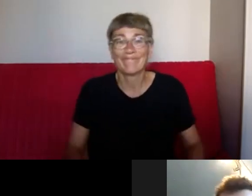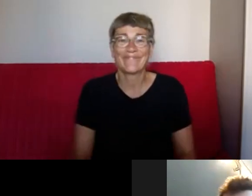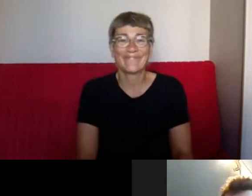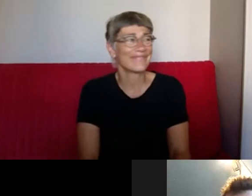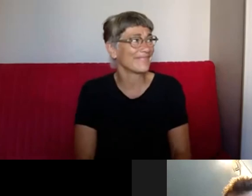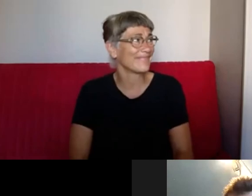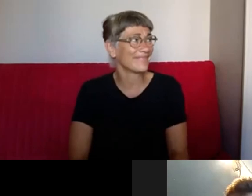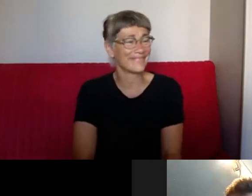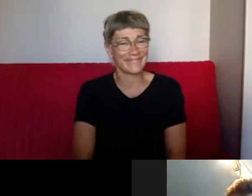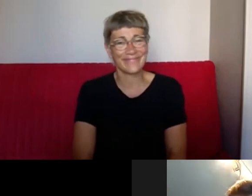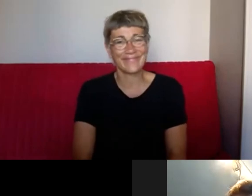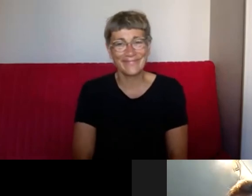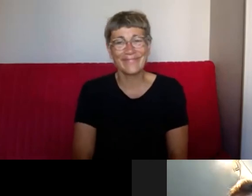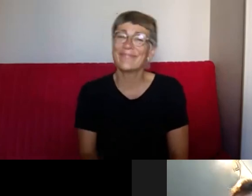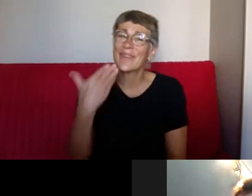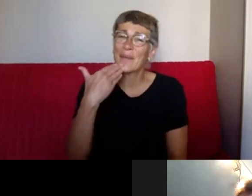Merci Rémi.